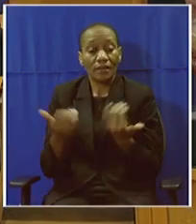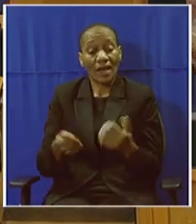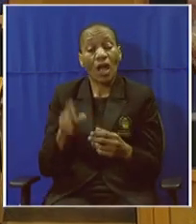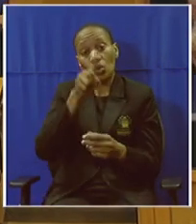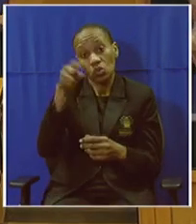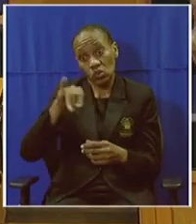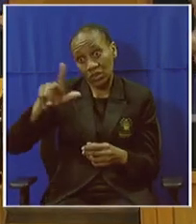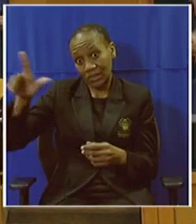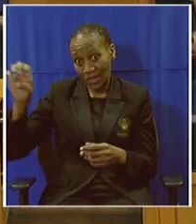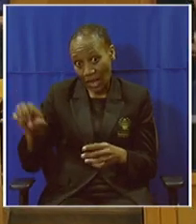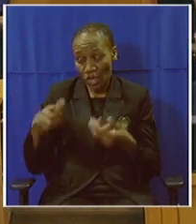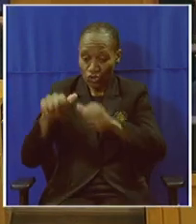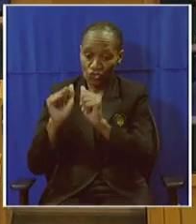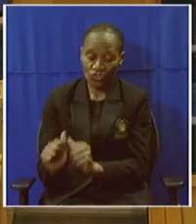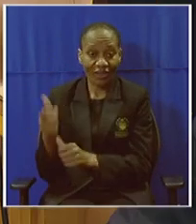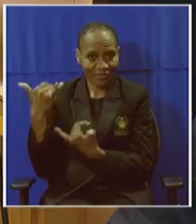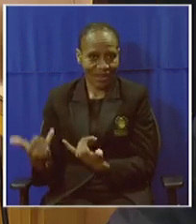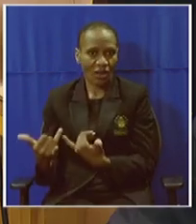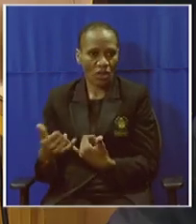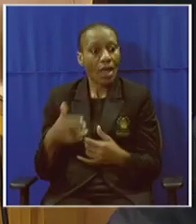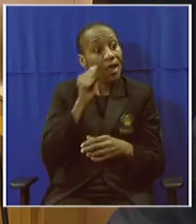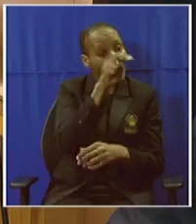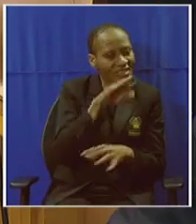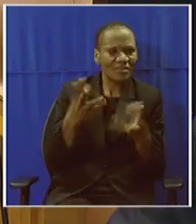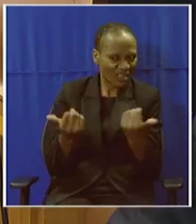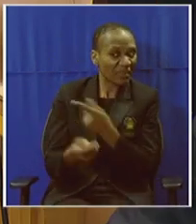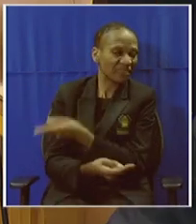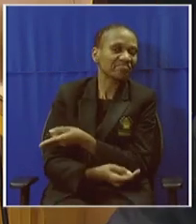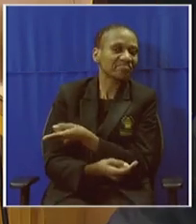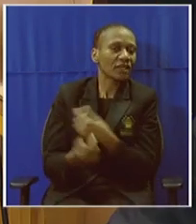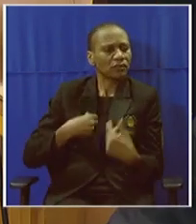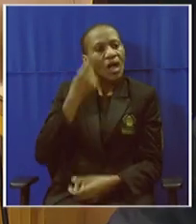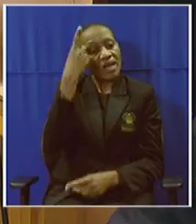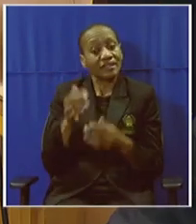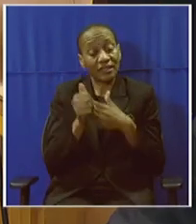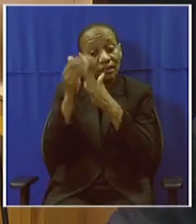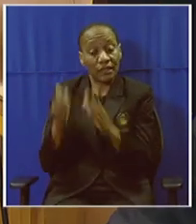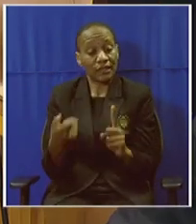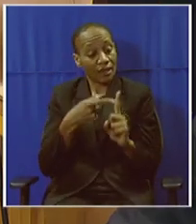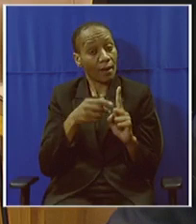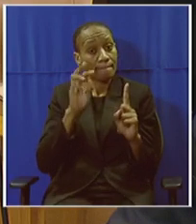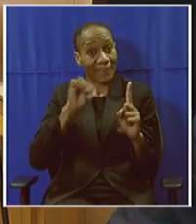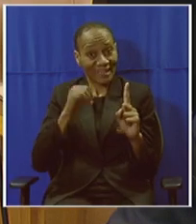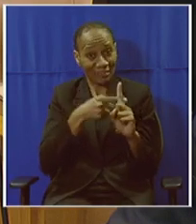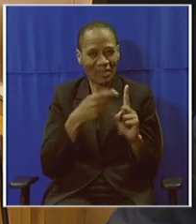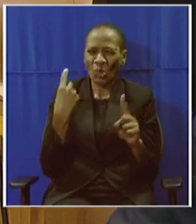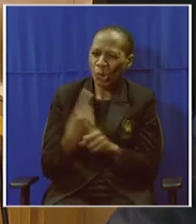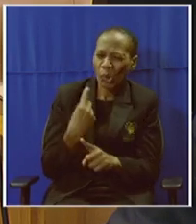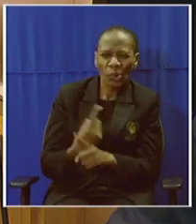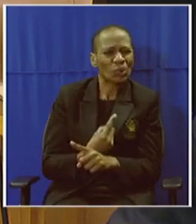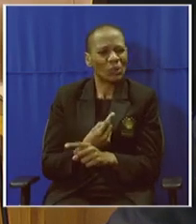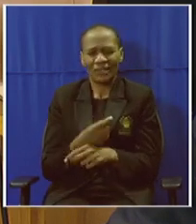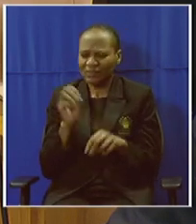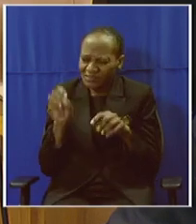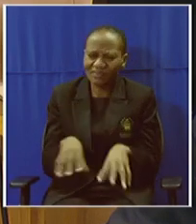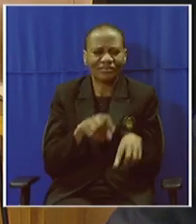The ANC, we did expect it. We understand that Mr. Maimane has always found it difficult to continue with the